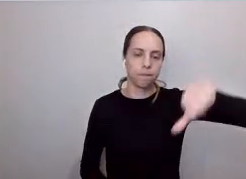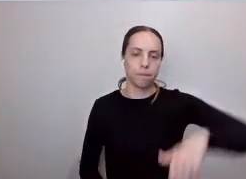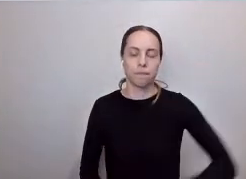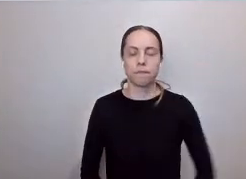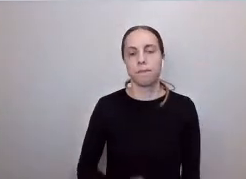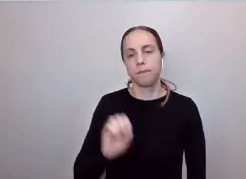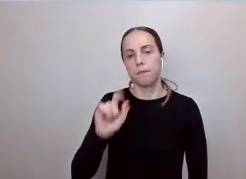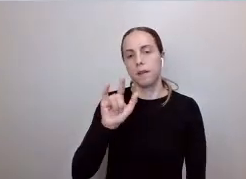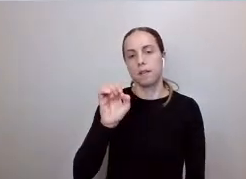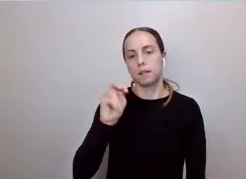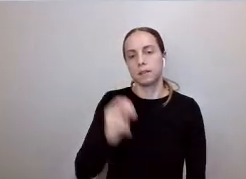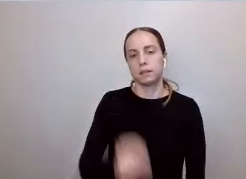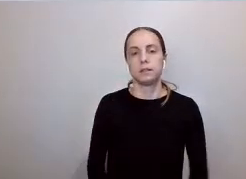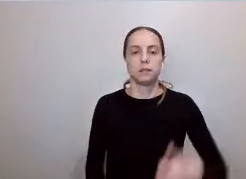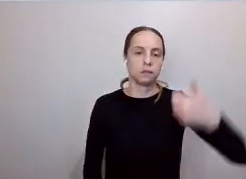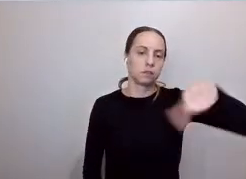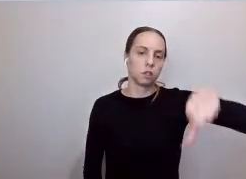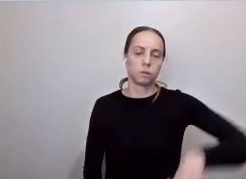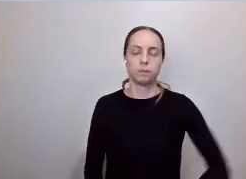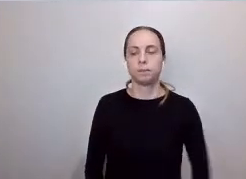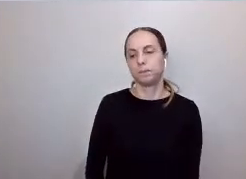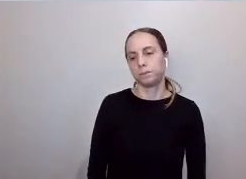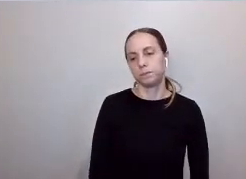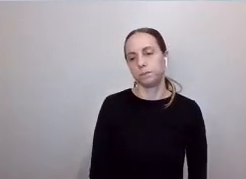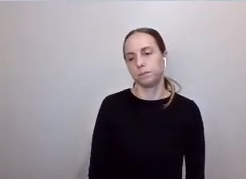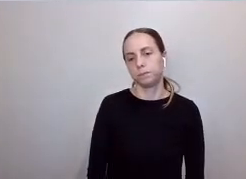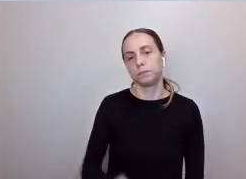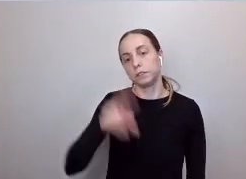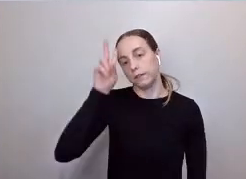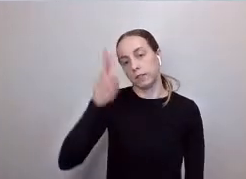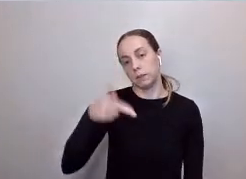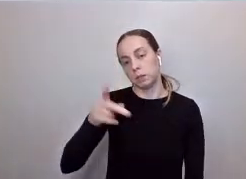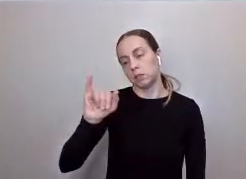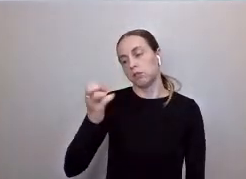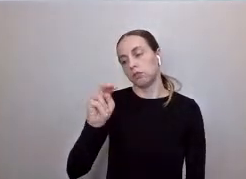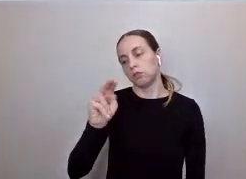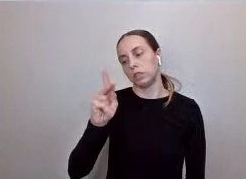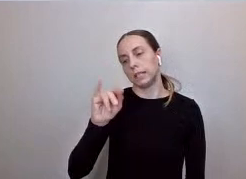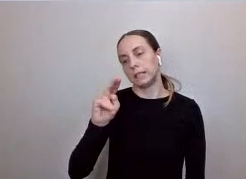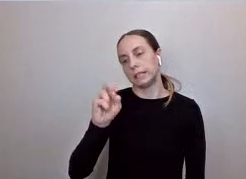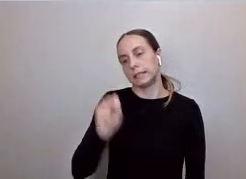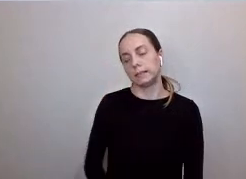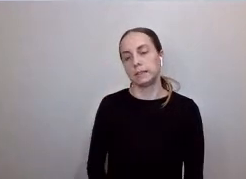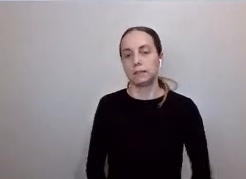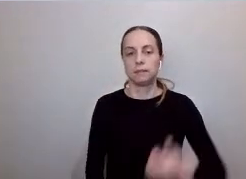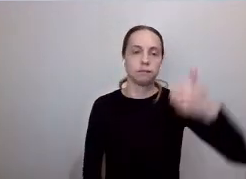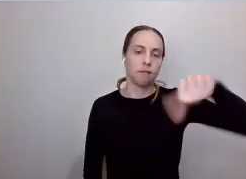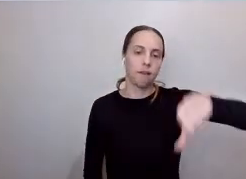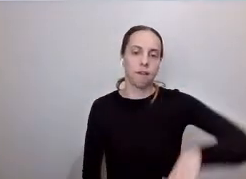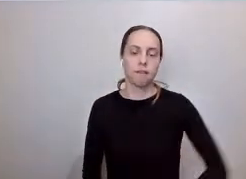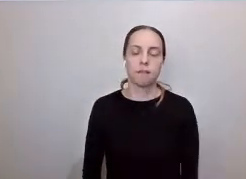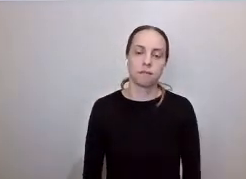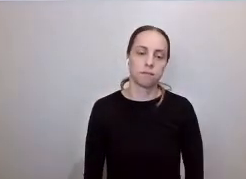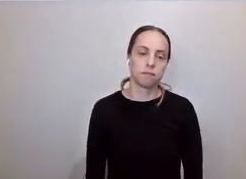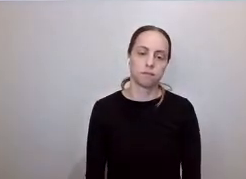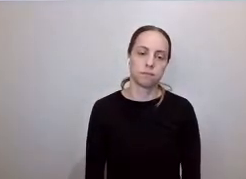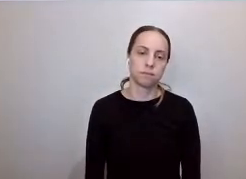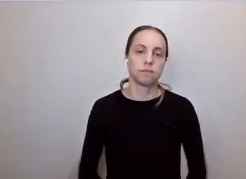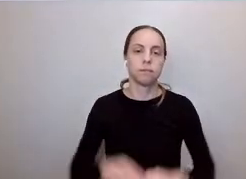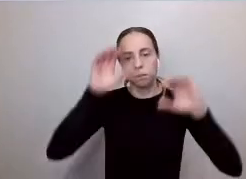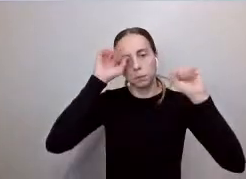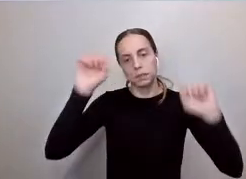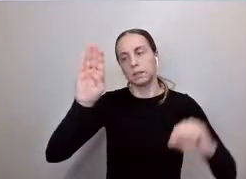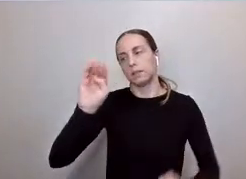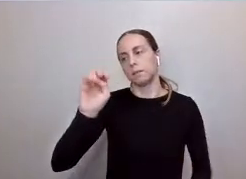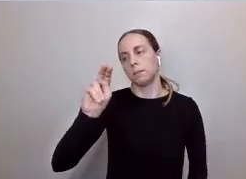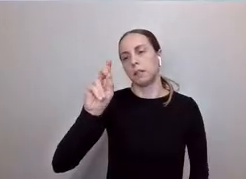No. Vice President Jenkins. Nay. President Bender. No.